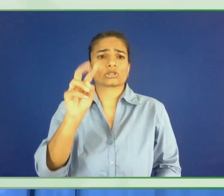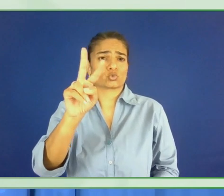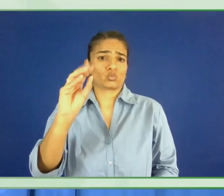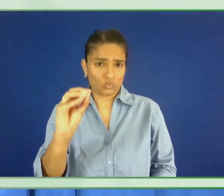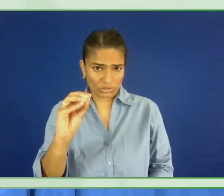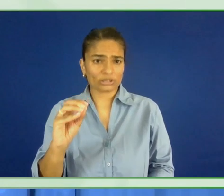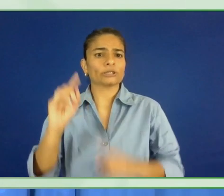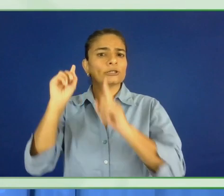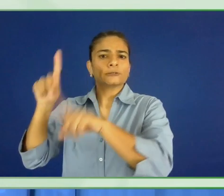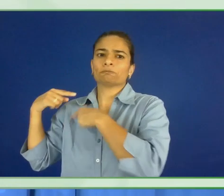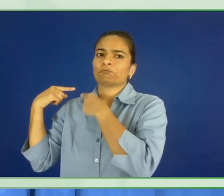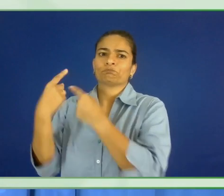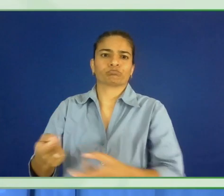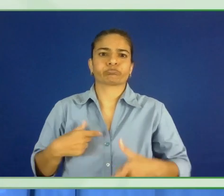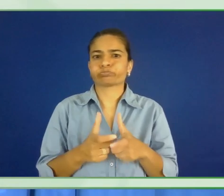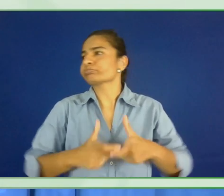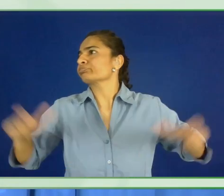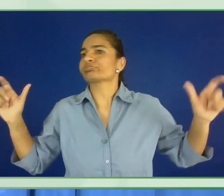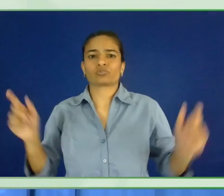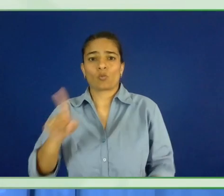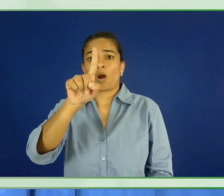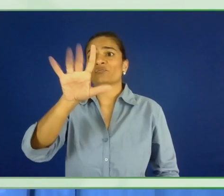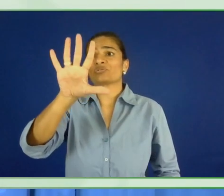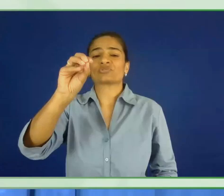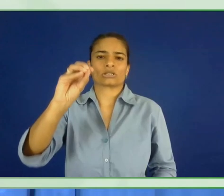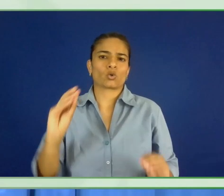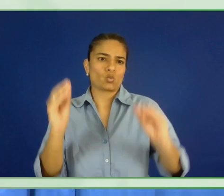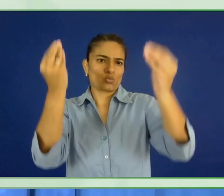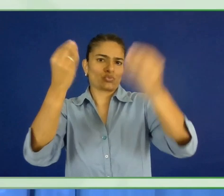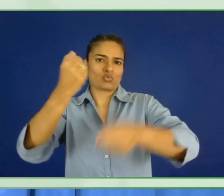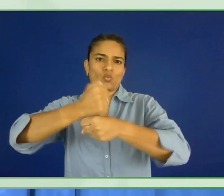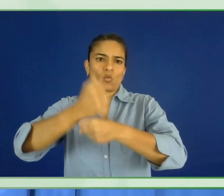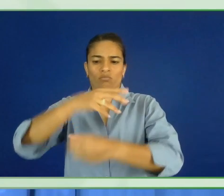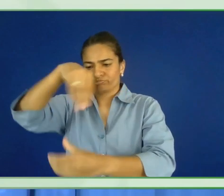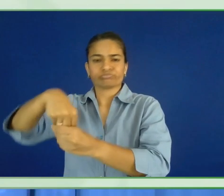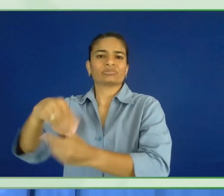150 young persons with disabilities. Next slide, please.